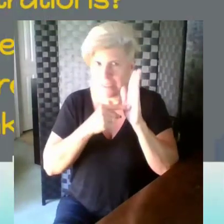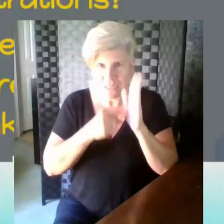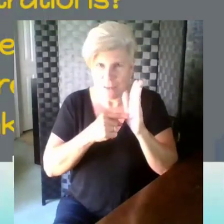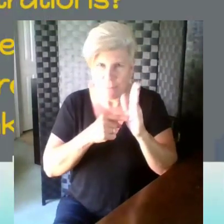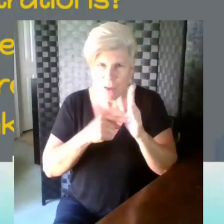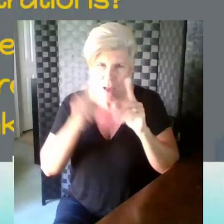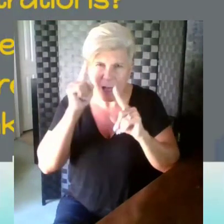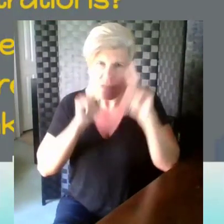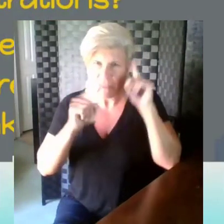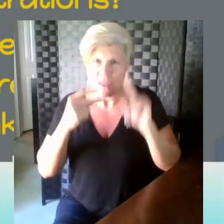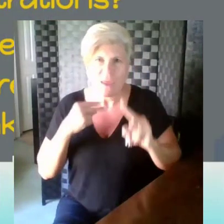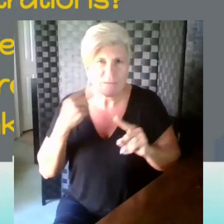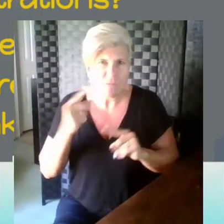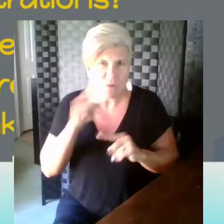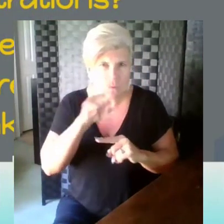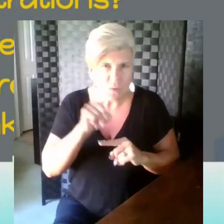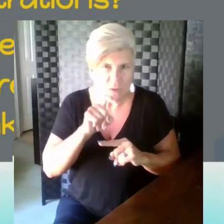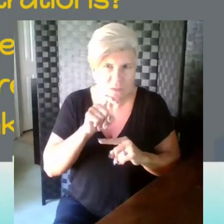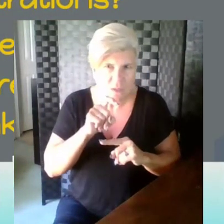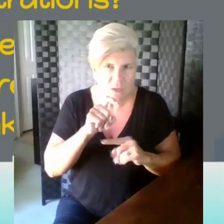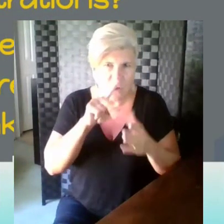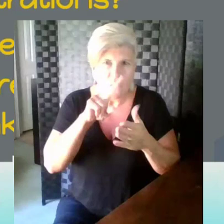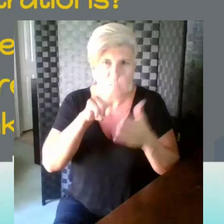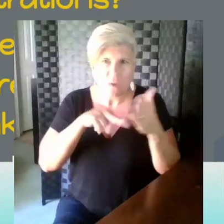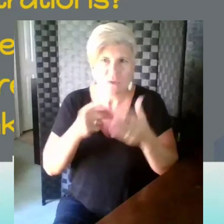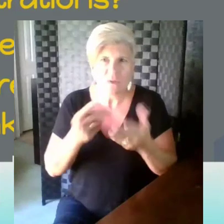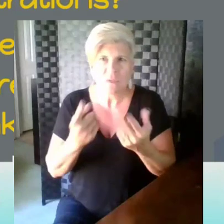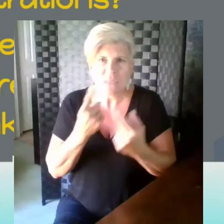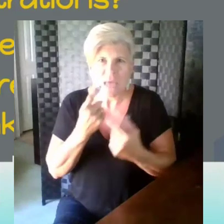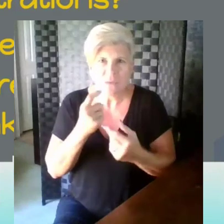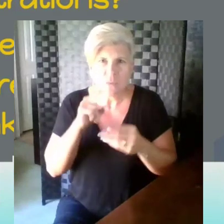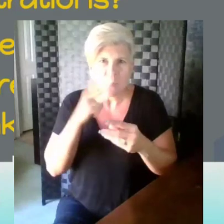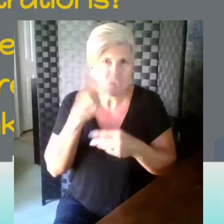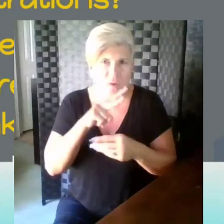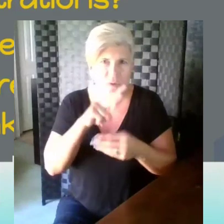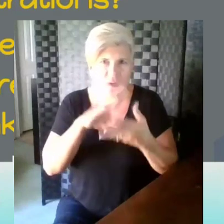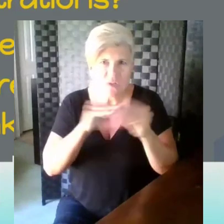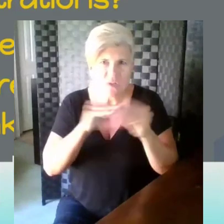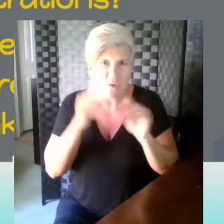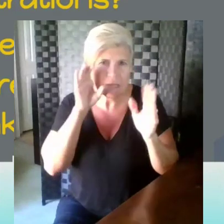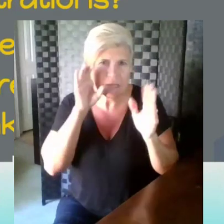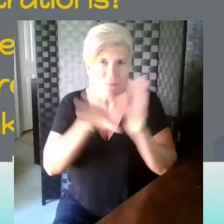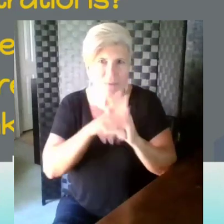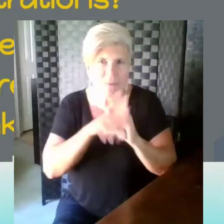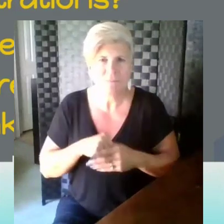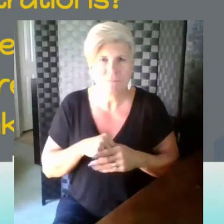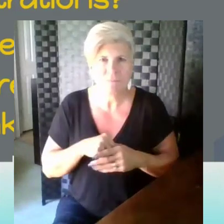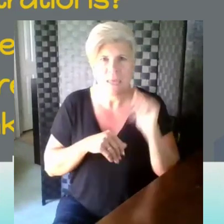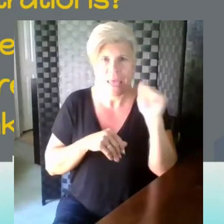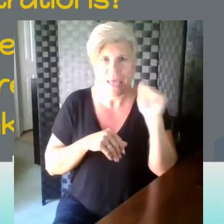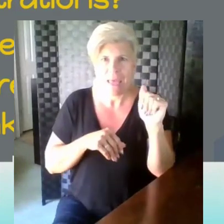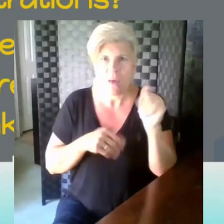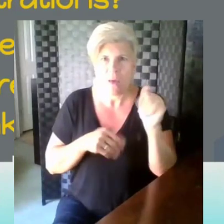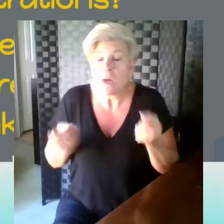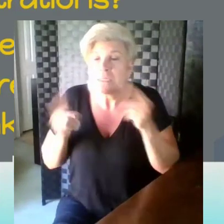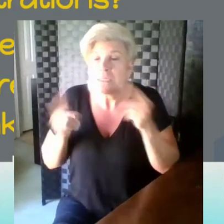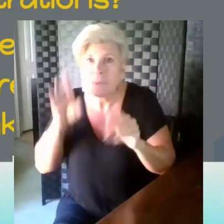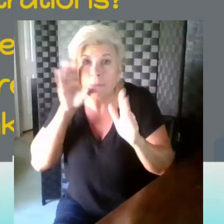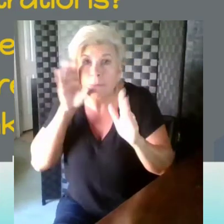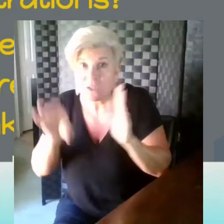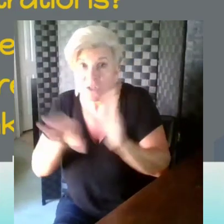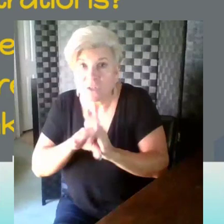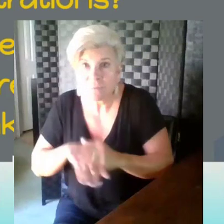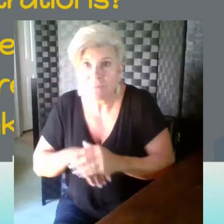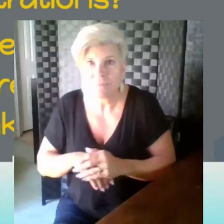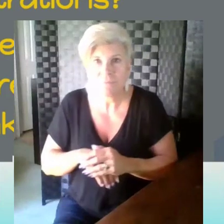of a thinking voice question readers ask when looking at a story's illustrations? A, what is happening